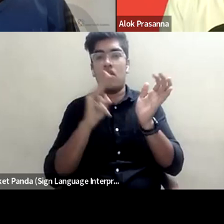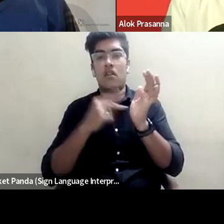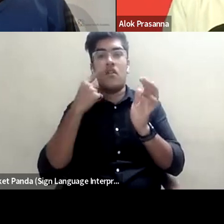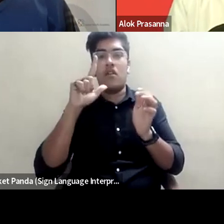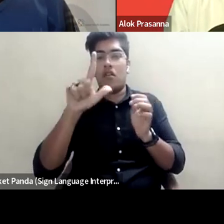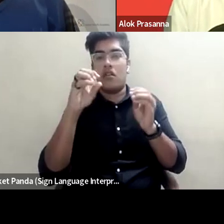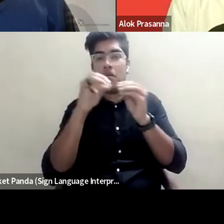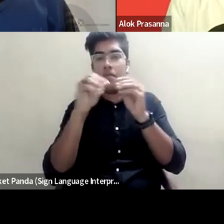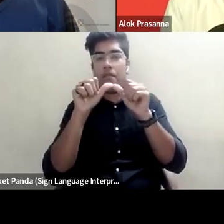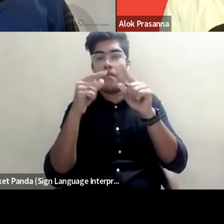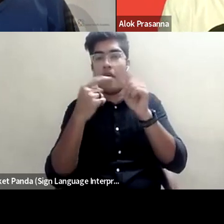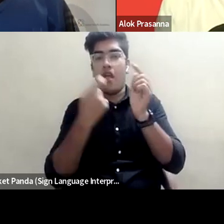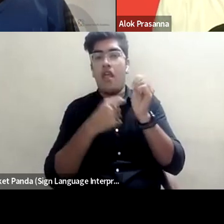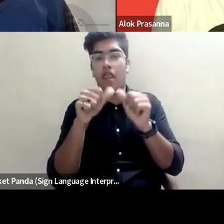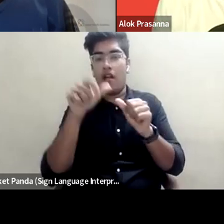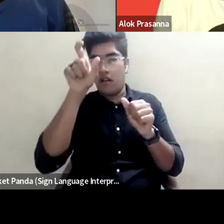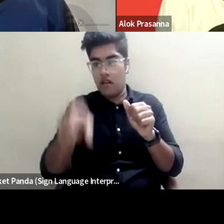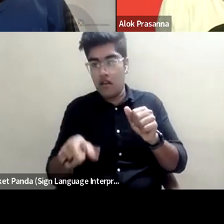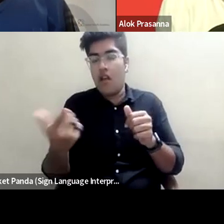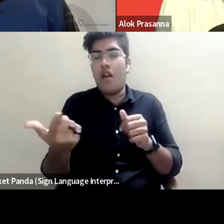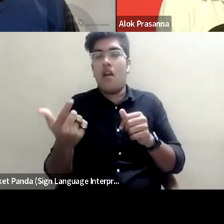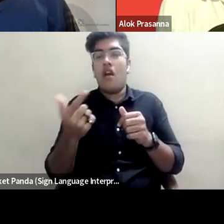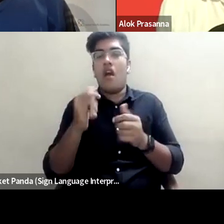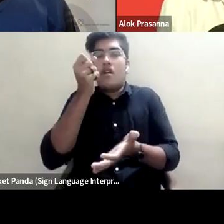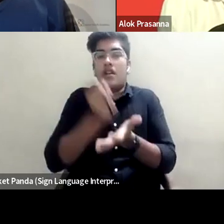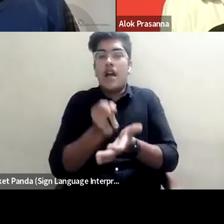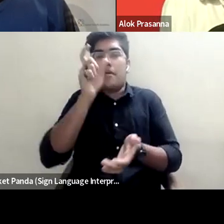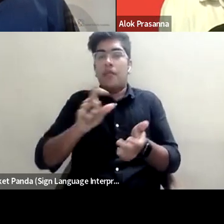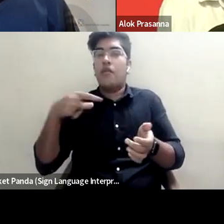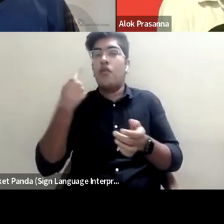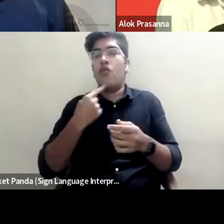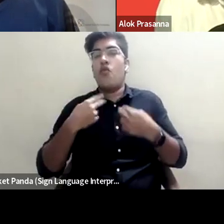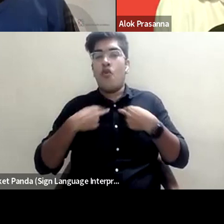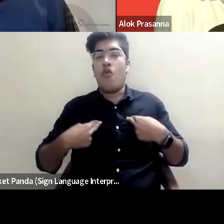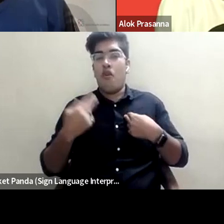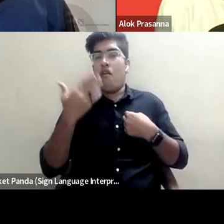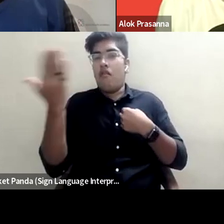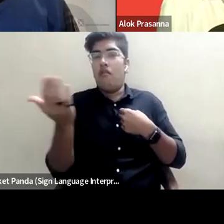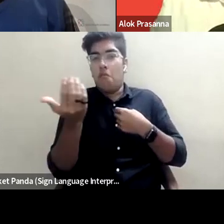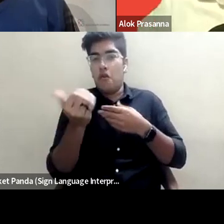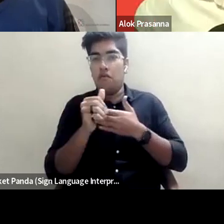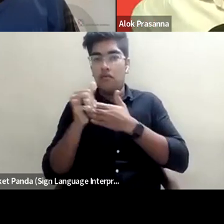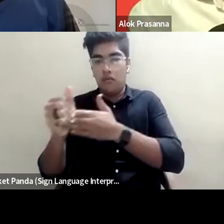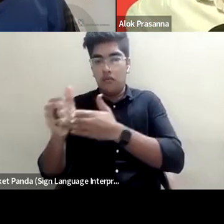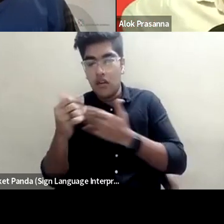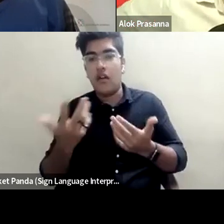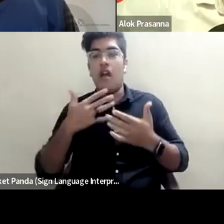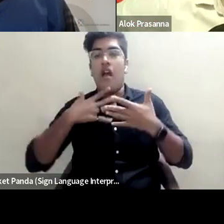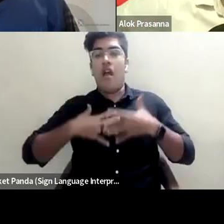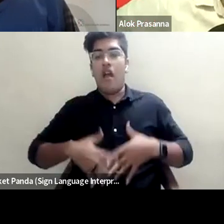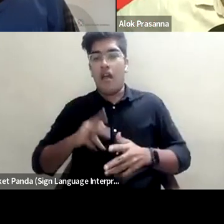judgment, rights of prisoners to legal aid, to health, to the facilities of,